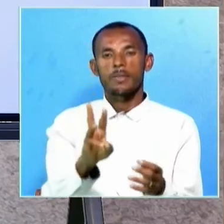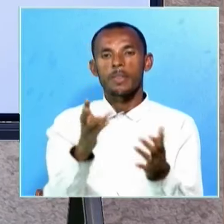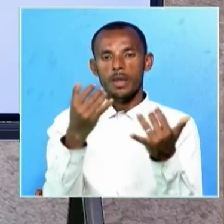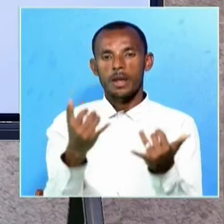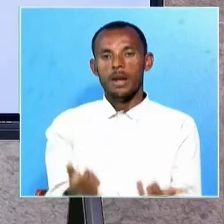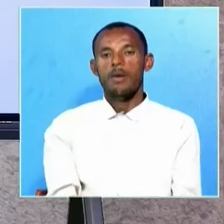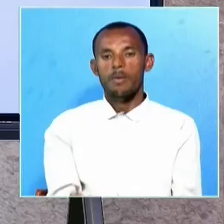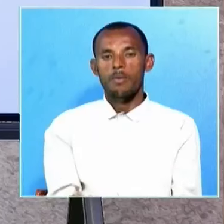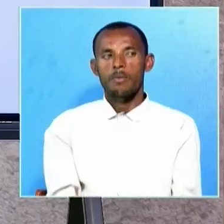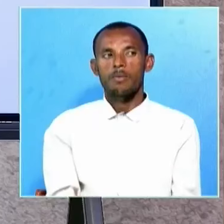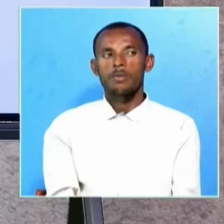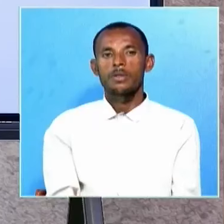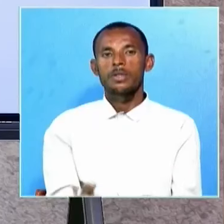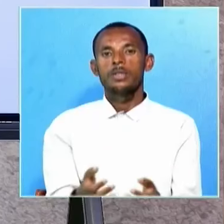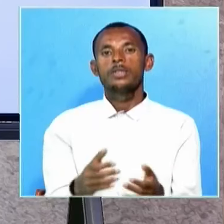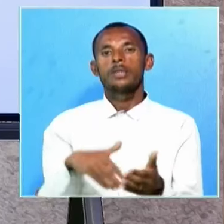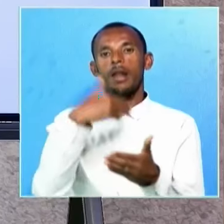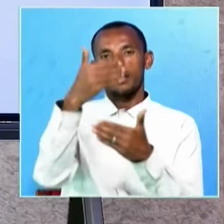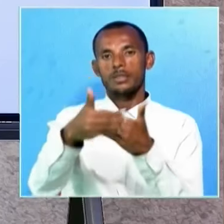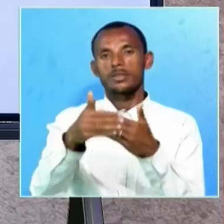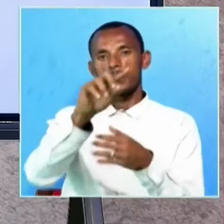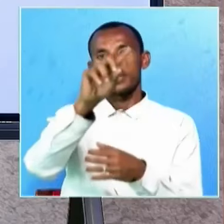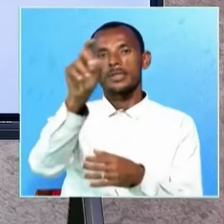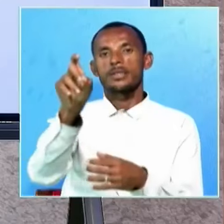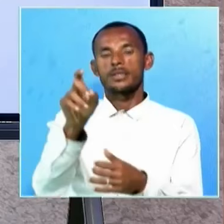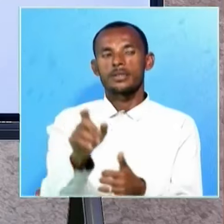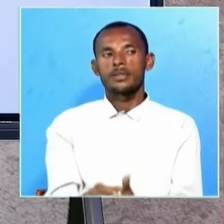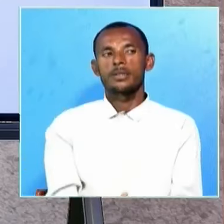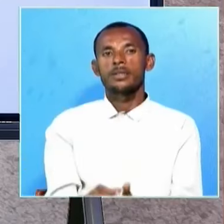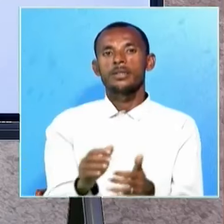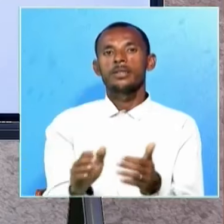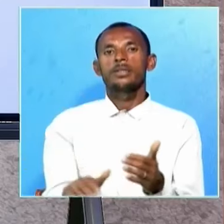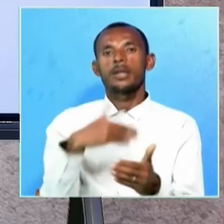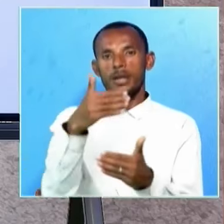Now, the next question.